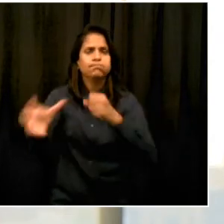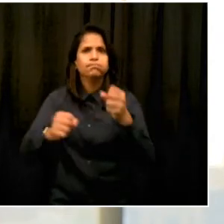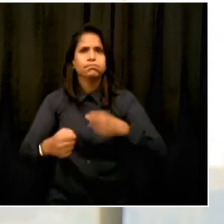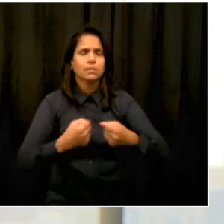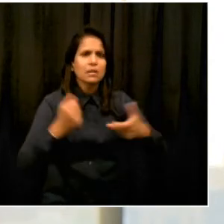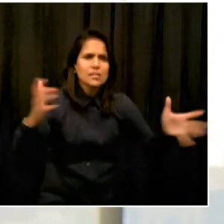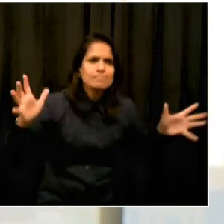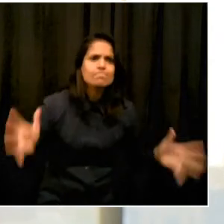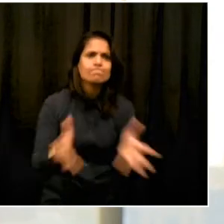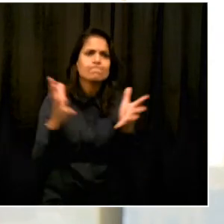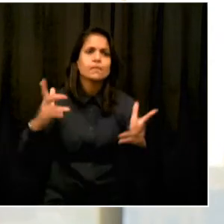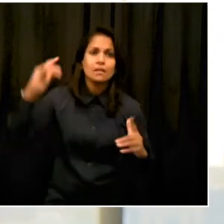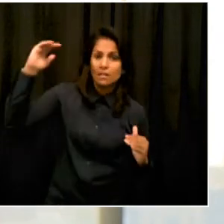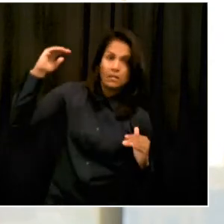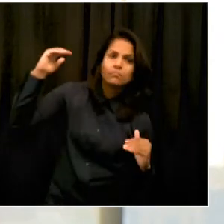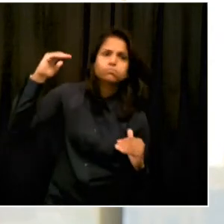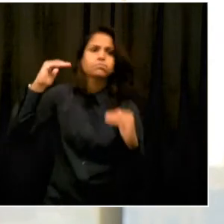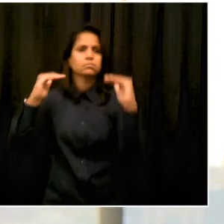not healthy.